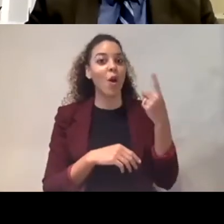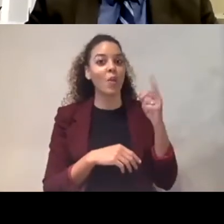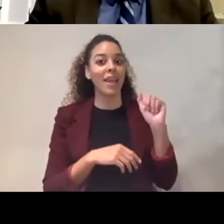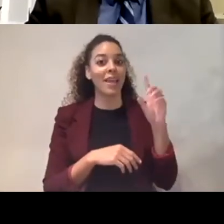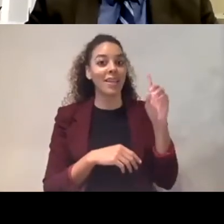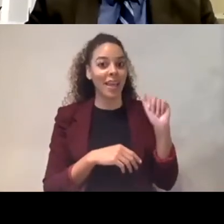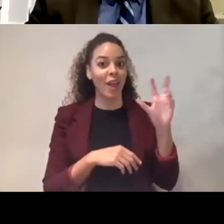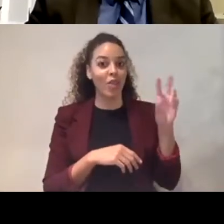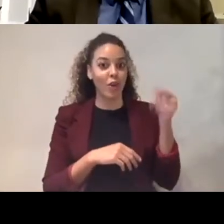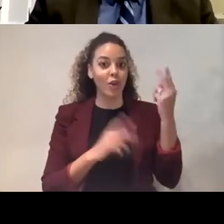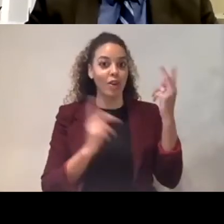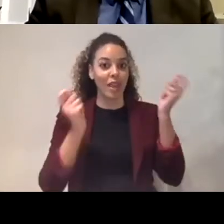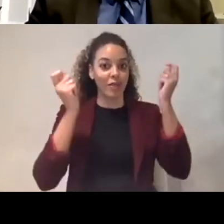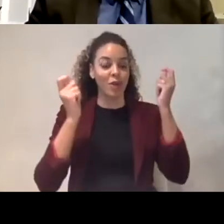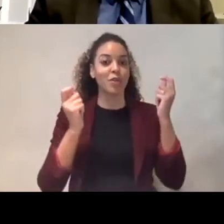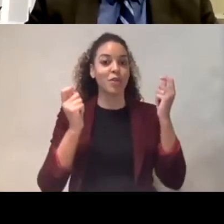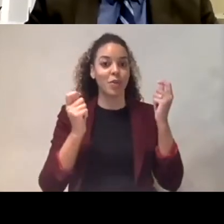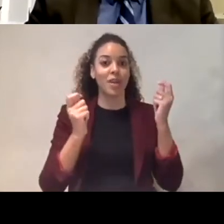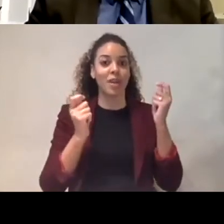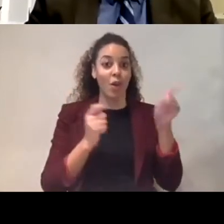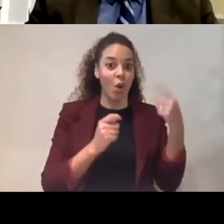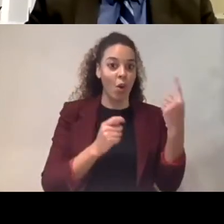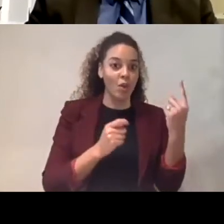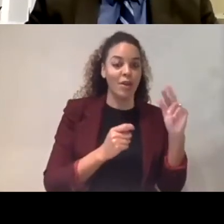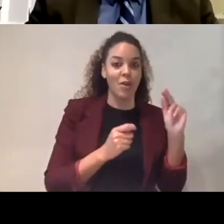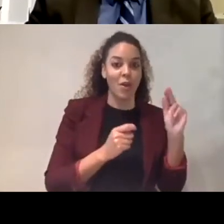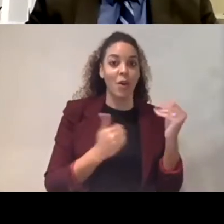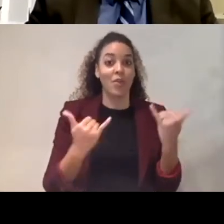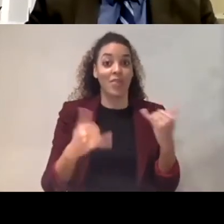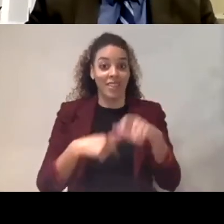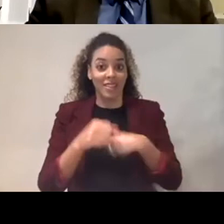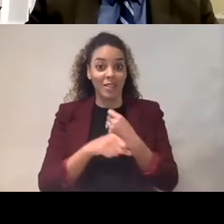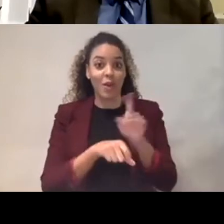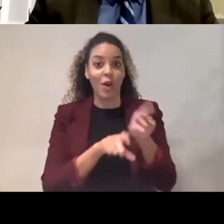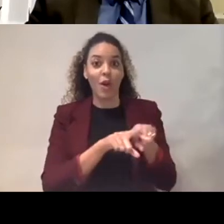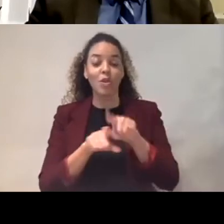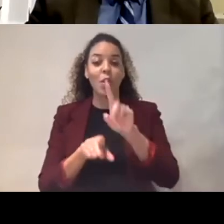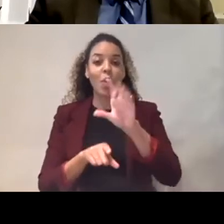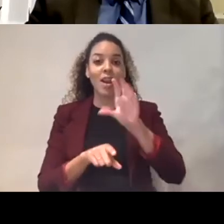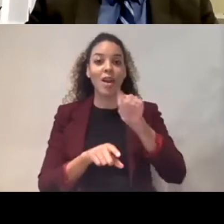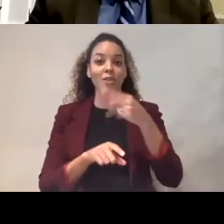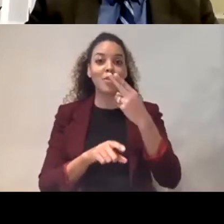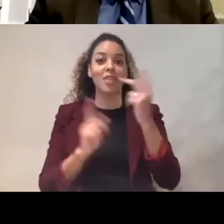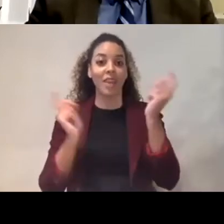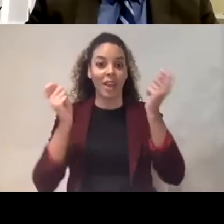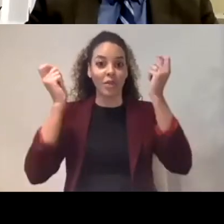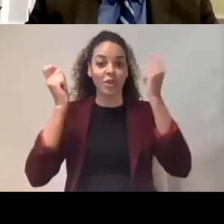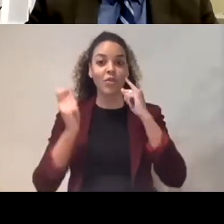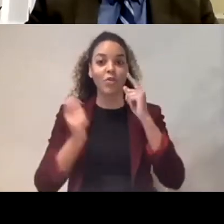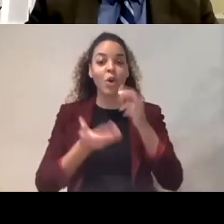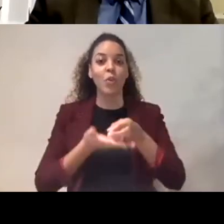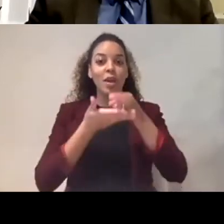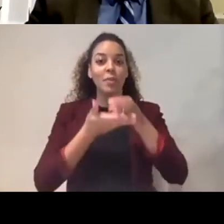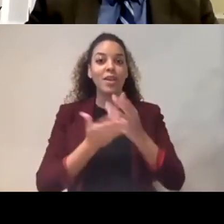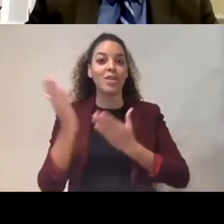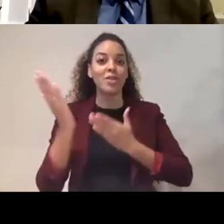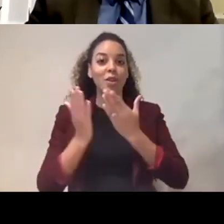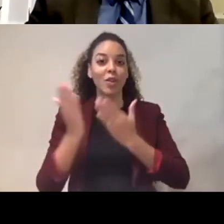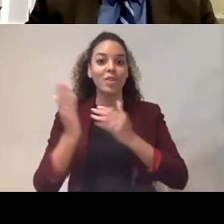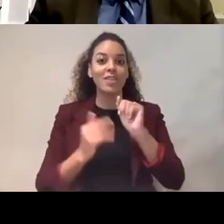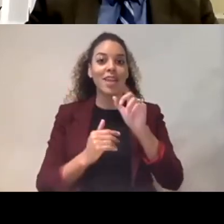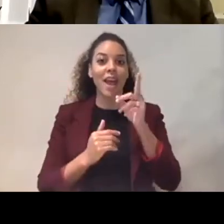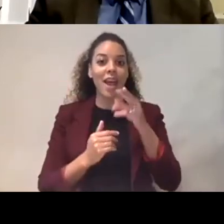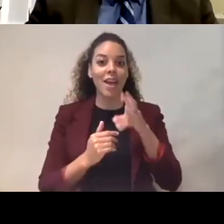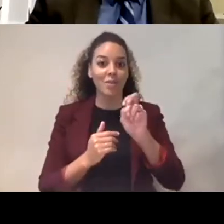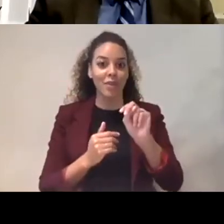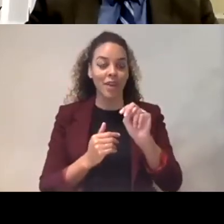Disabilities Act, this year is also the 100th anniversary of the Rehabilitation Services Administration, going back to